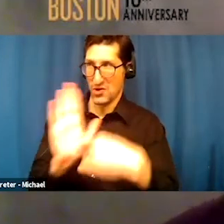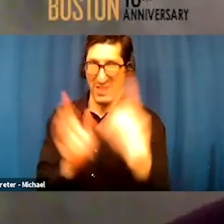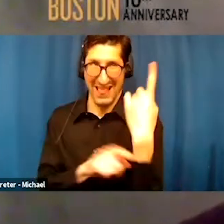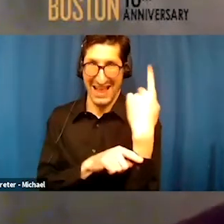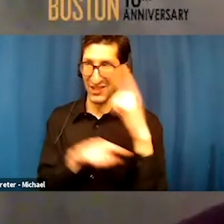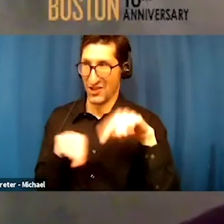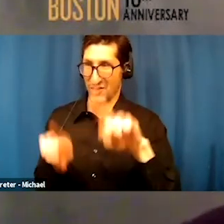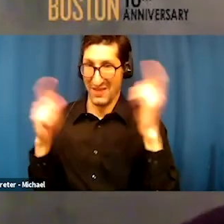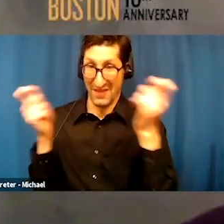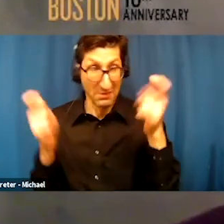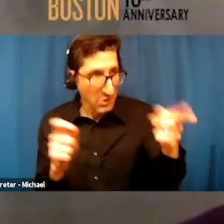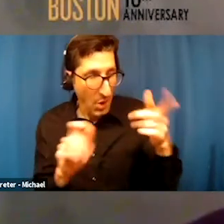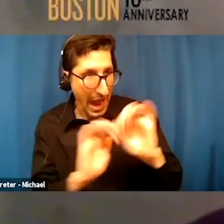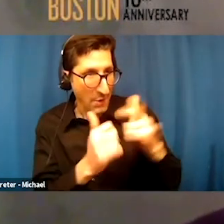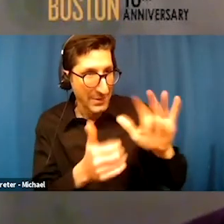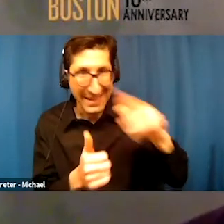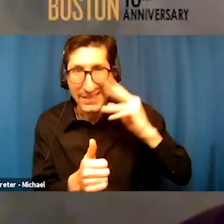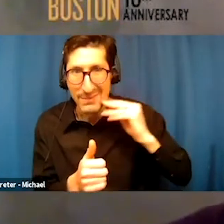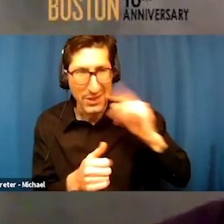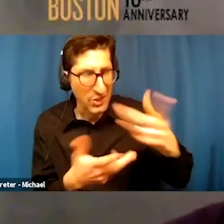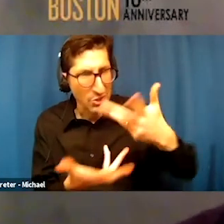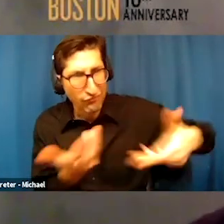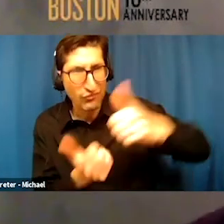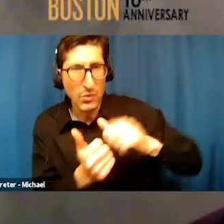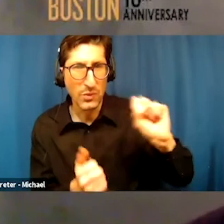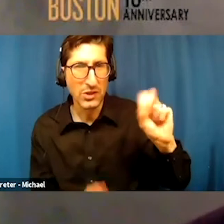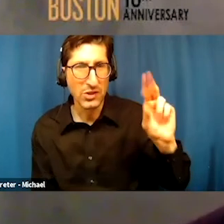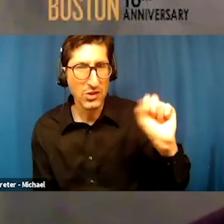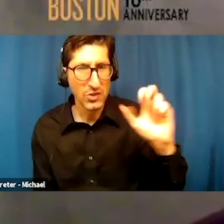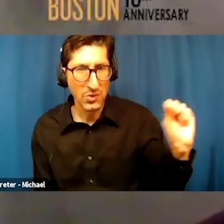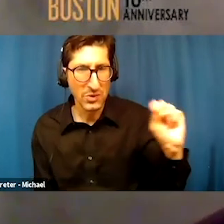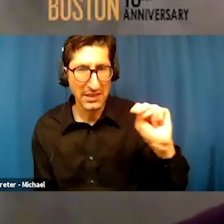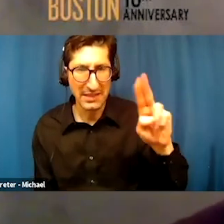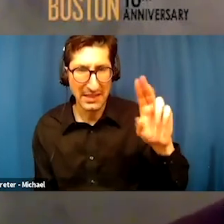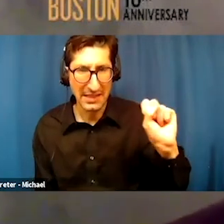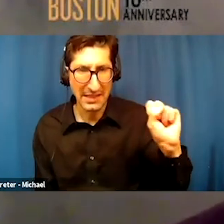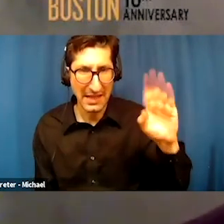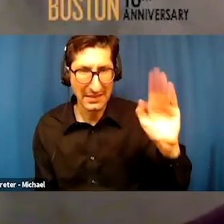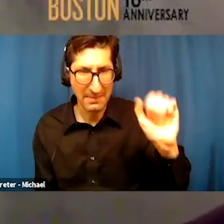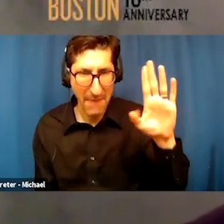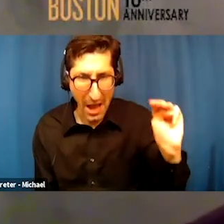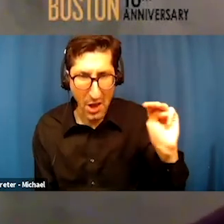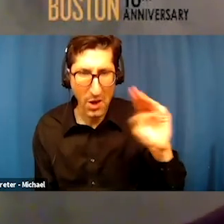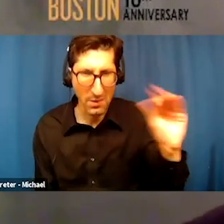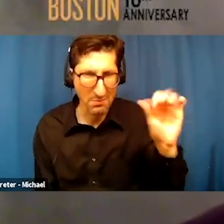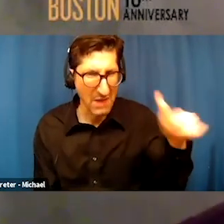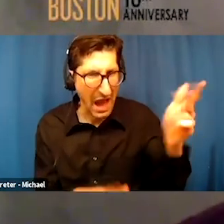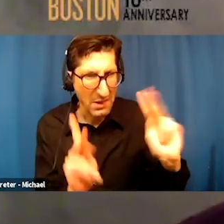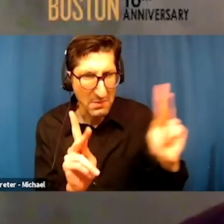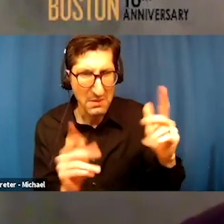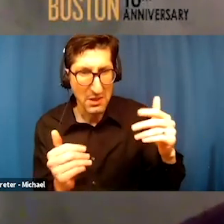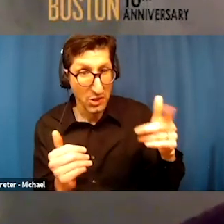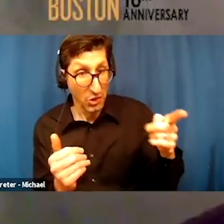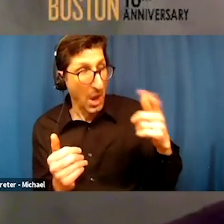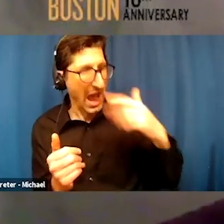Salome Chasnov and Susan Nussbaum. And Susan, I know you've, you've portrayed. And, um, so what was that like